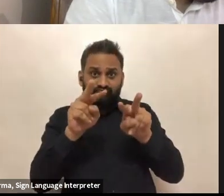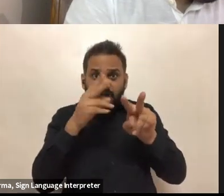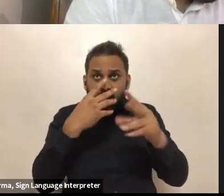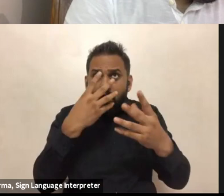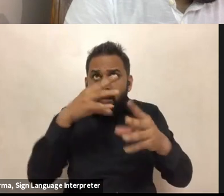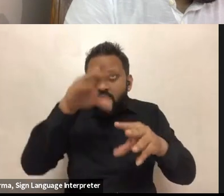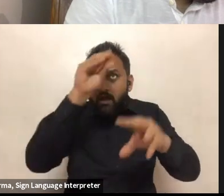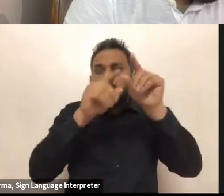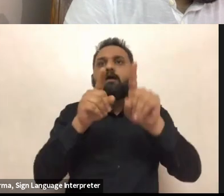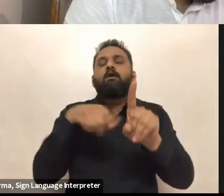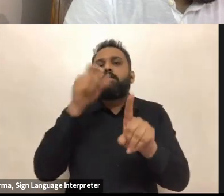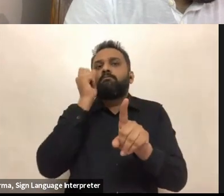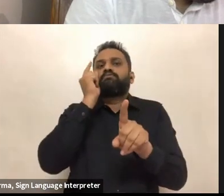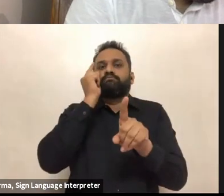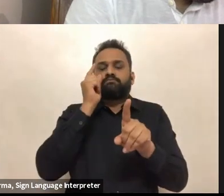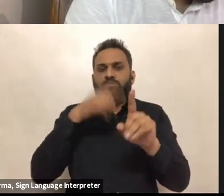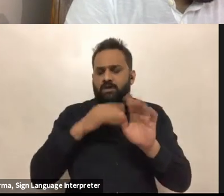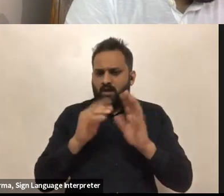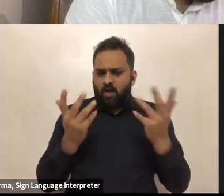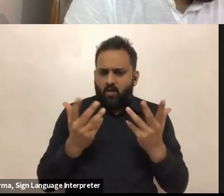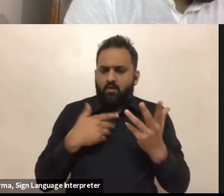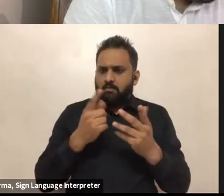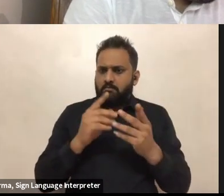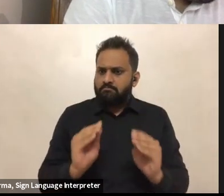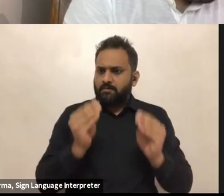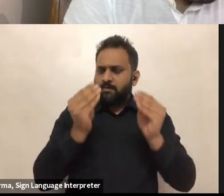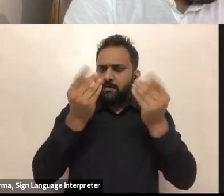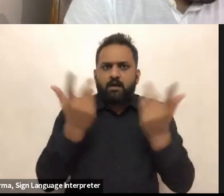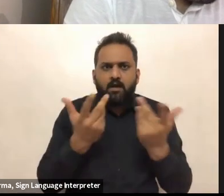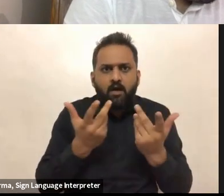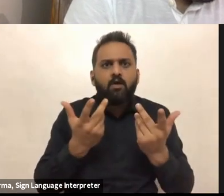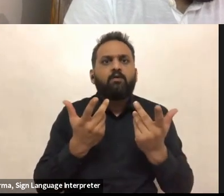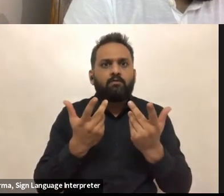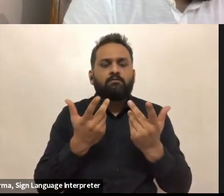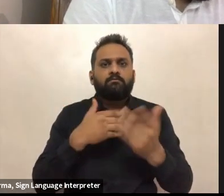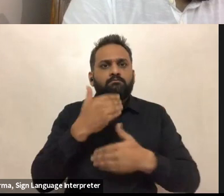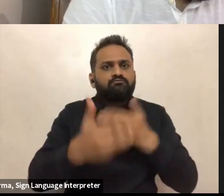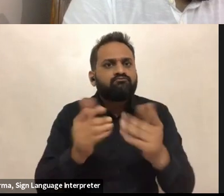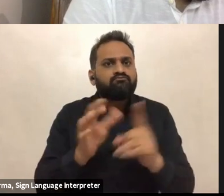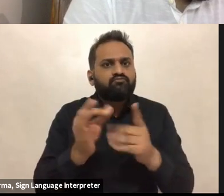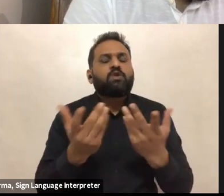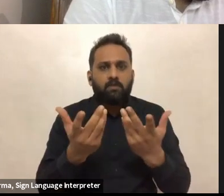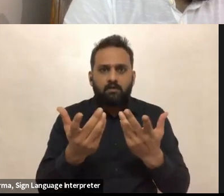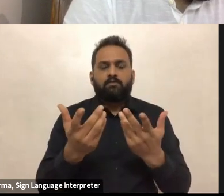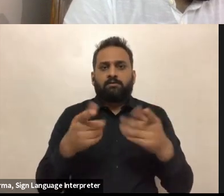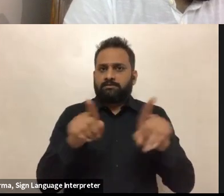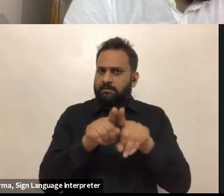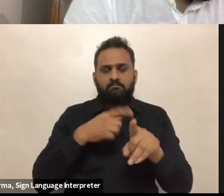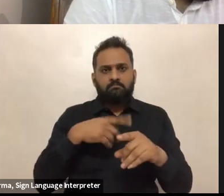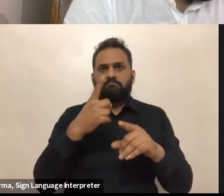our thinking and better understand what it is that you're up against. I'm trying to put together a picture